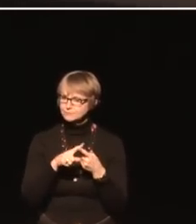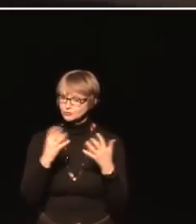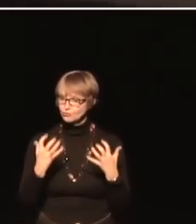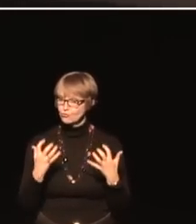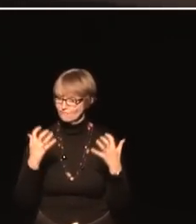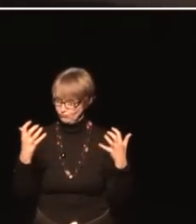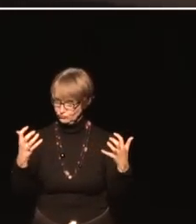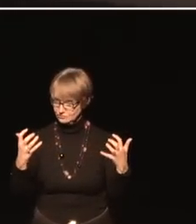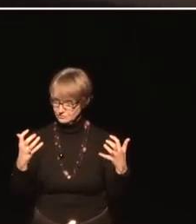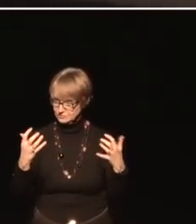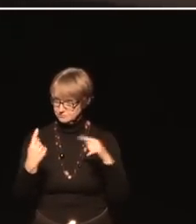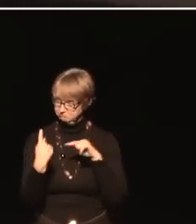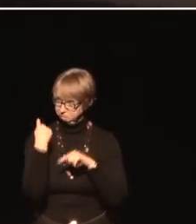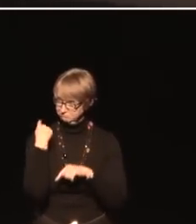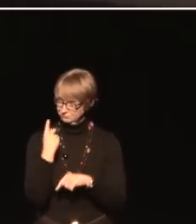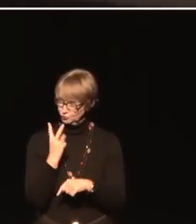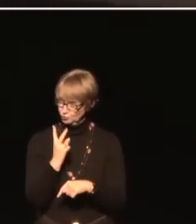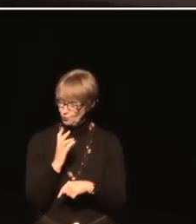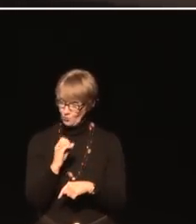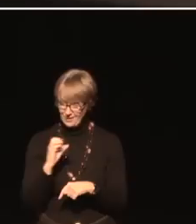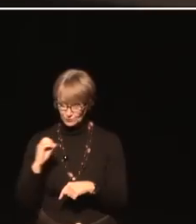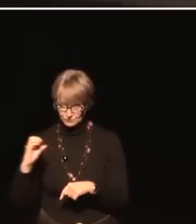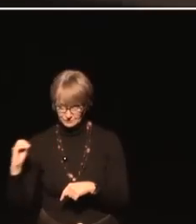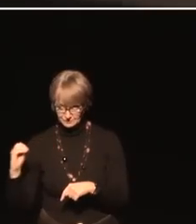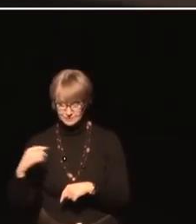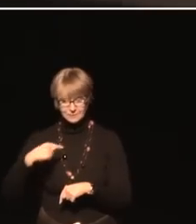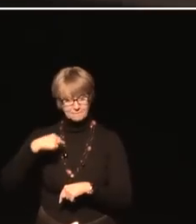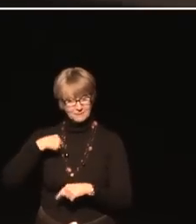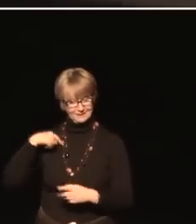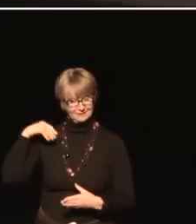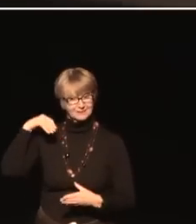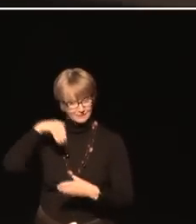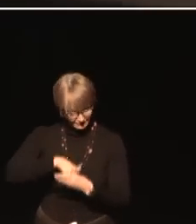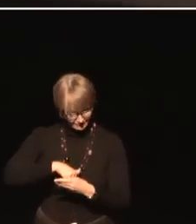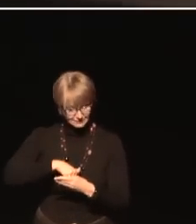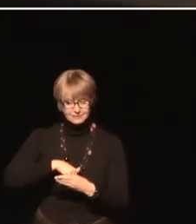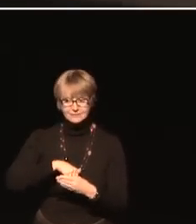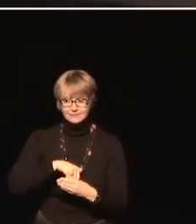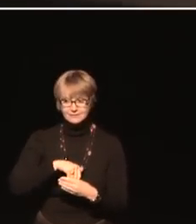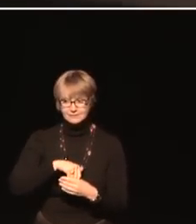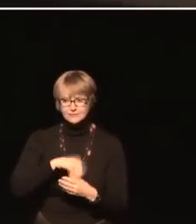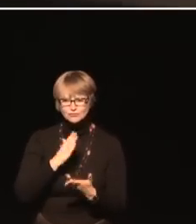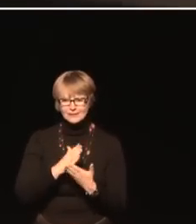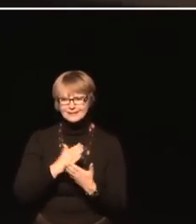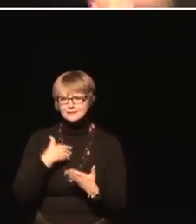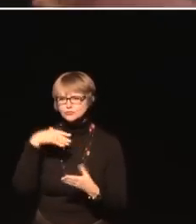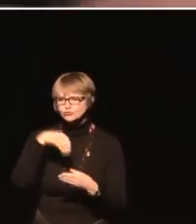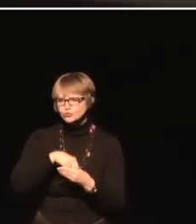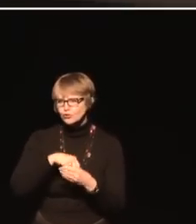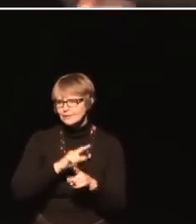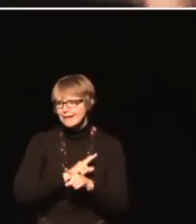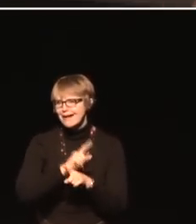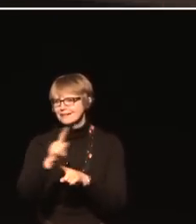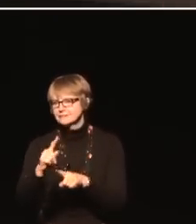conference back in 2000. My engagement with it was much later on, as I became its